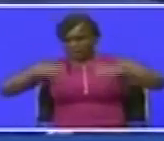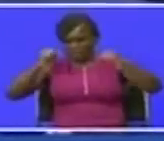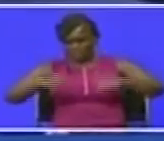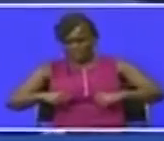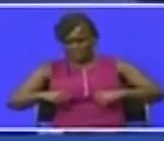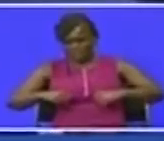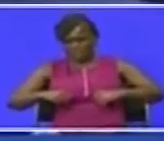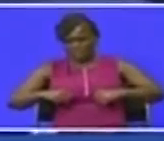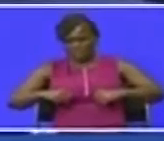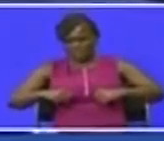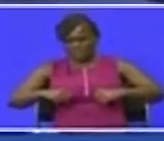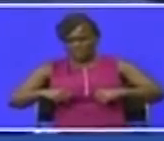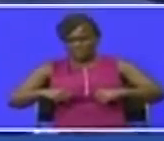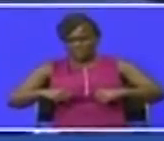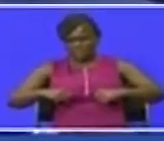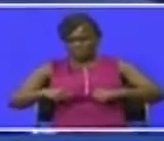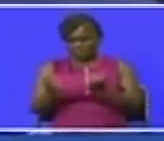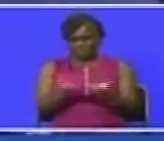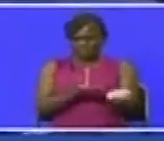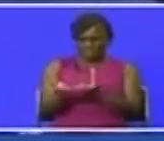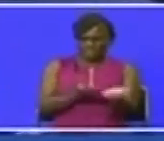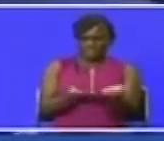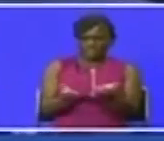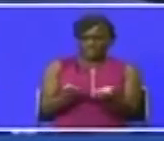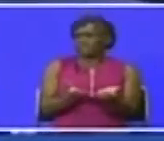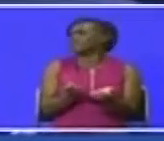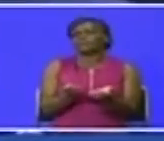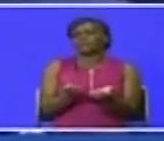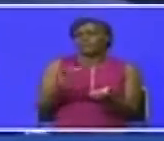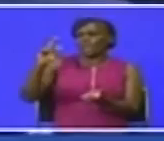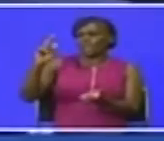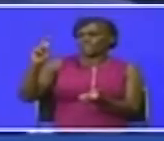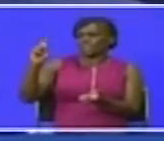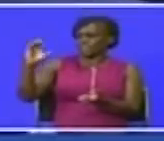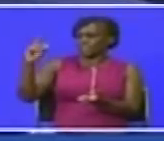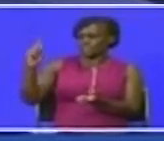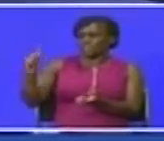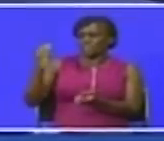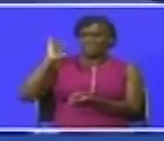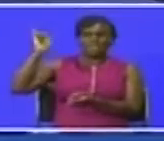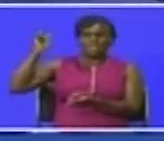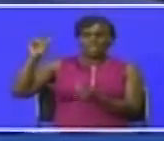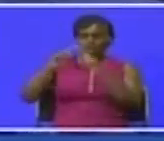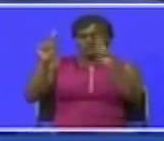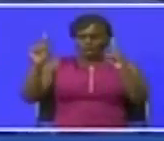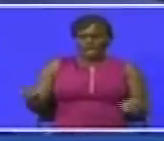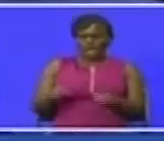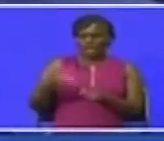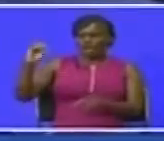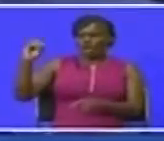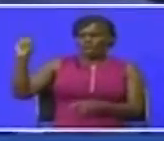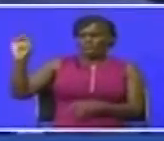agreement for the accession to this RCTG and the yellow card scheme of Comesa.